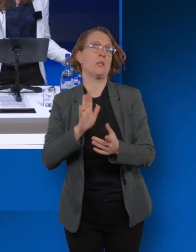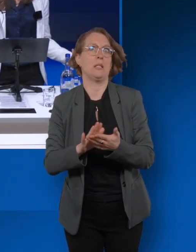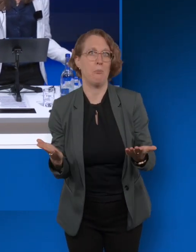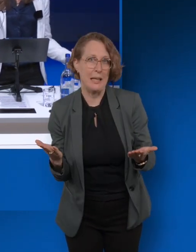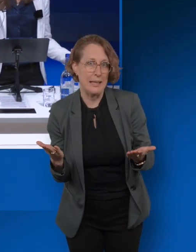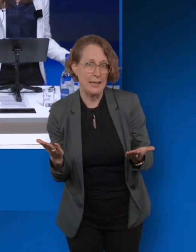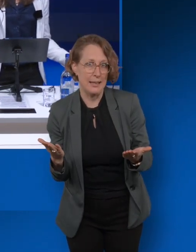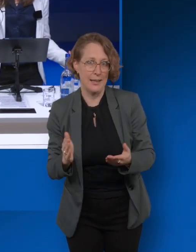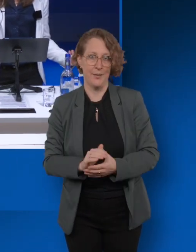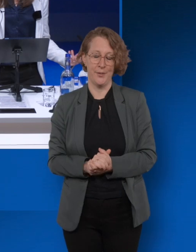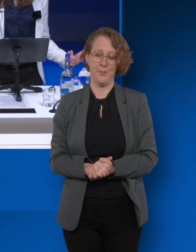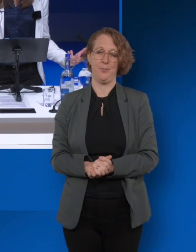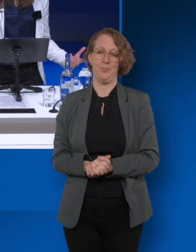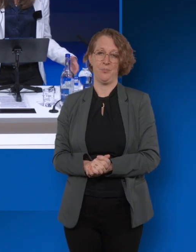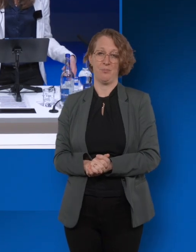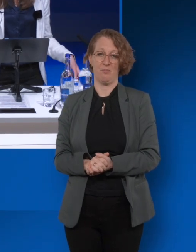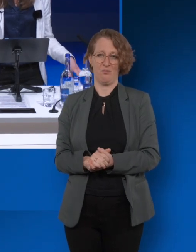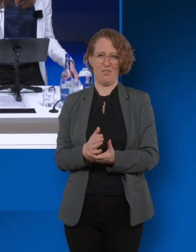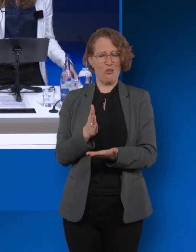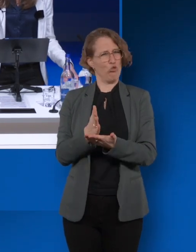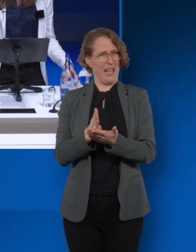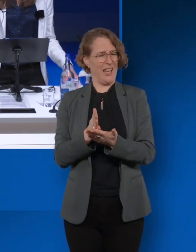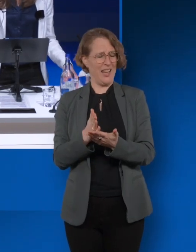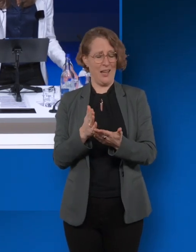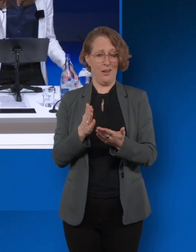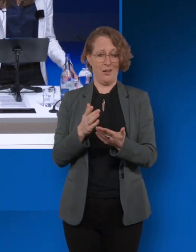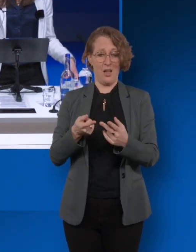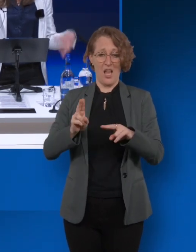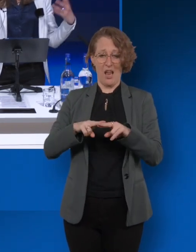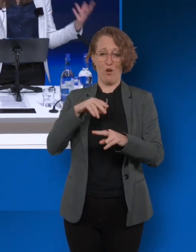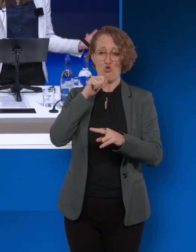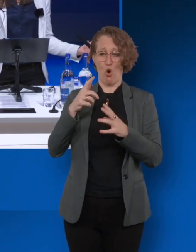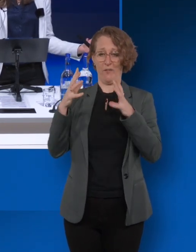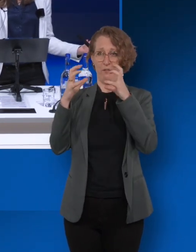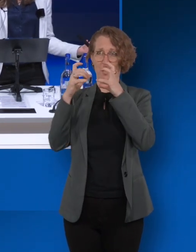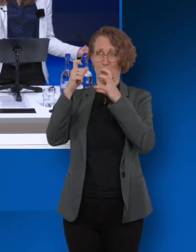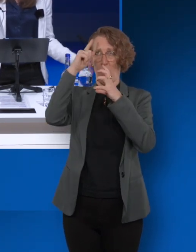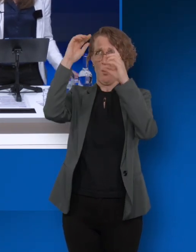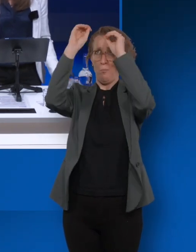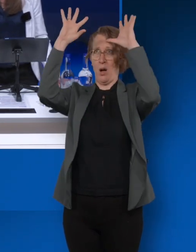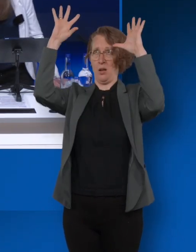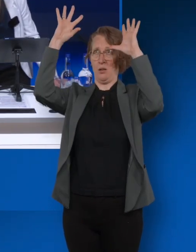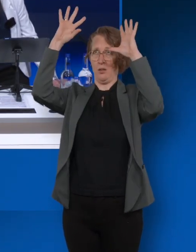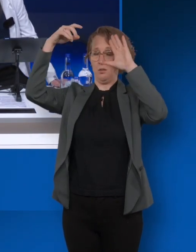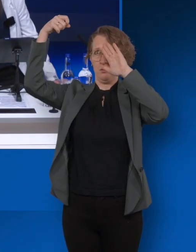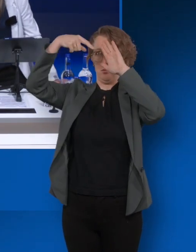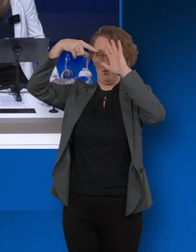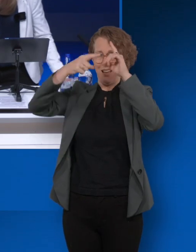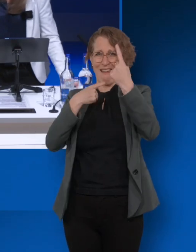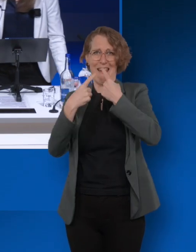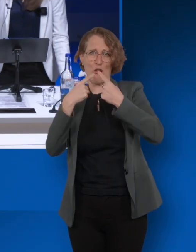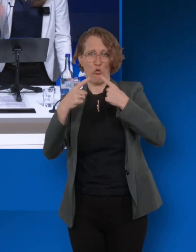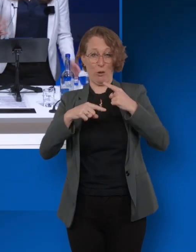mean? And what does it even mean that if a non-physical mind interacts with a physical brain?